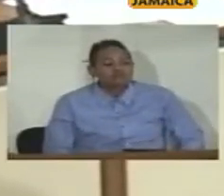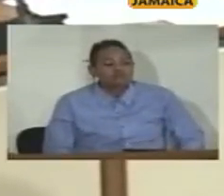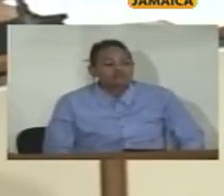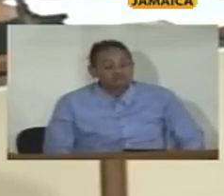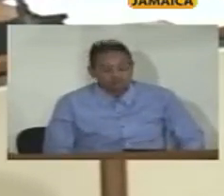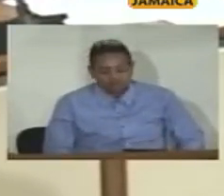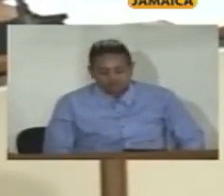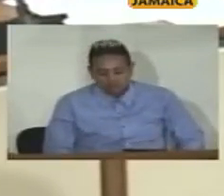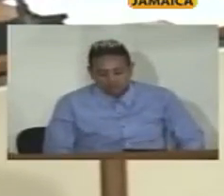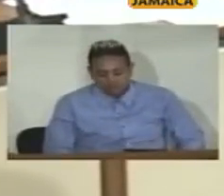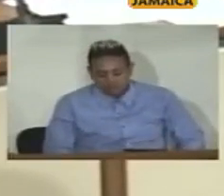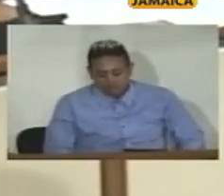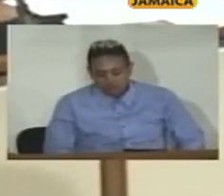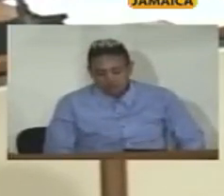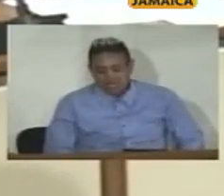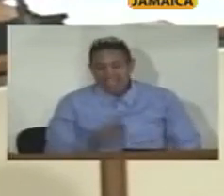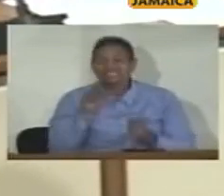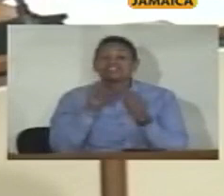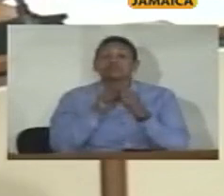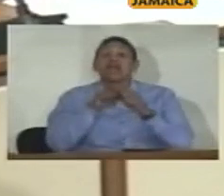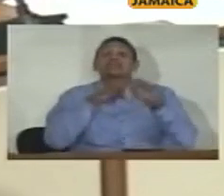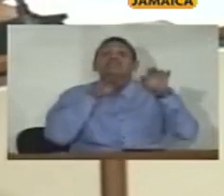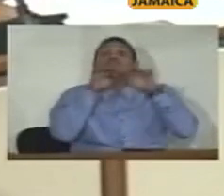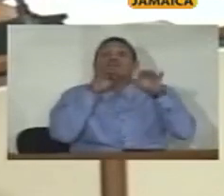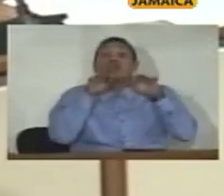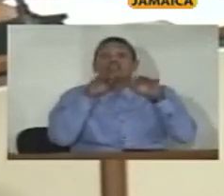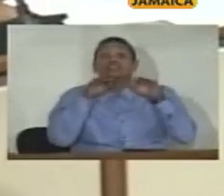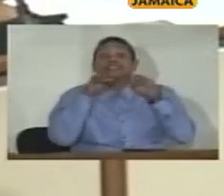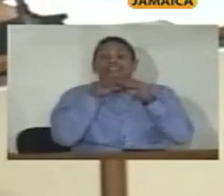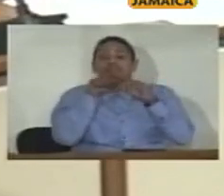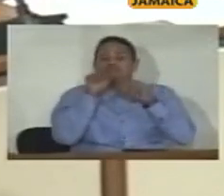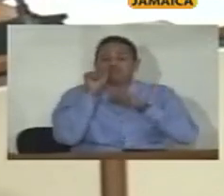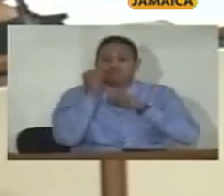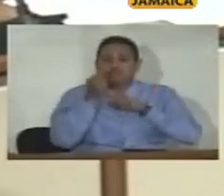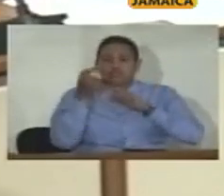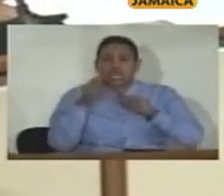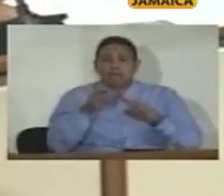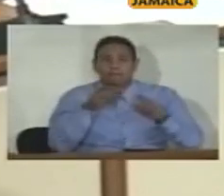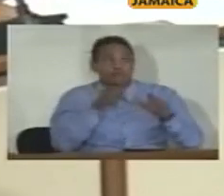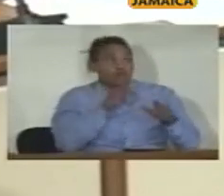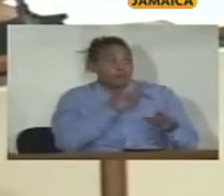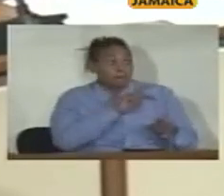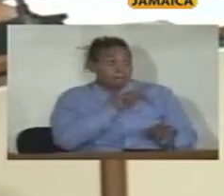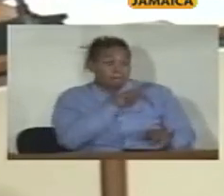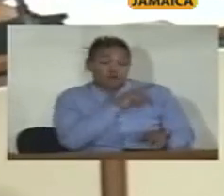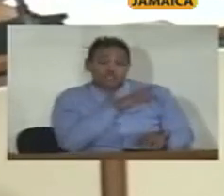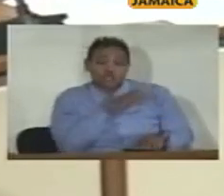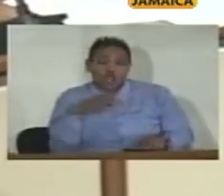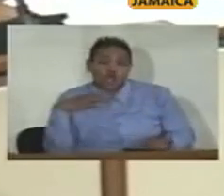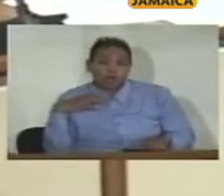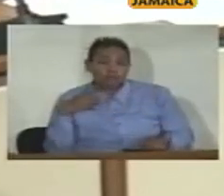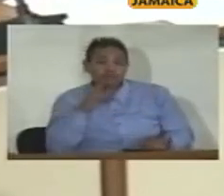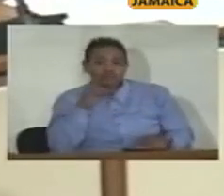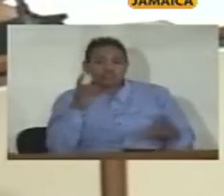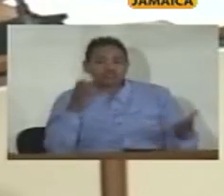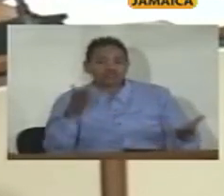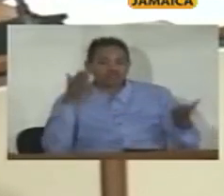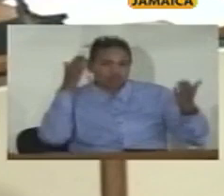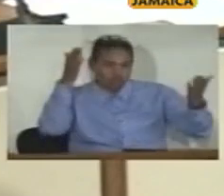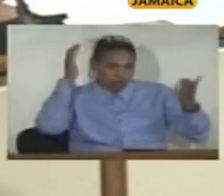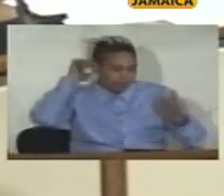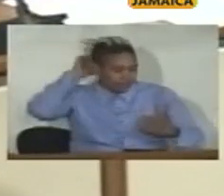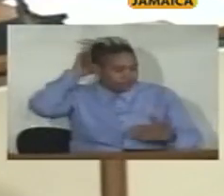as phrased, in the circumstances, the Personnel Committee recommends